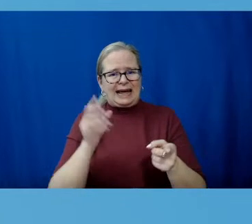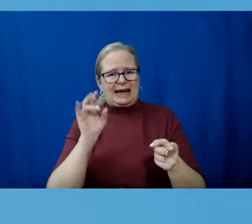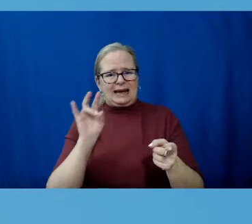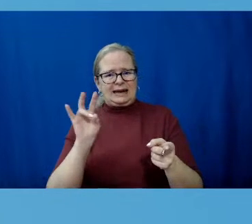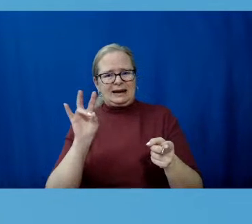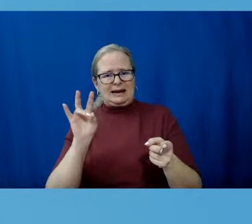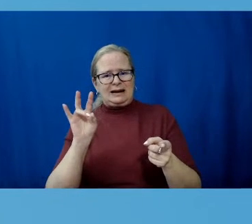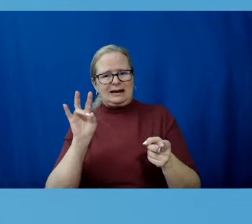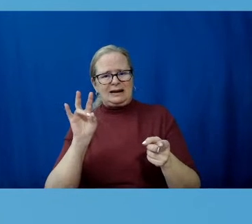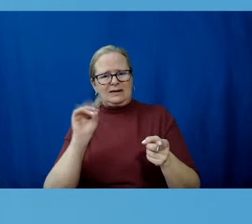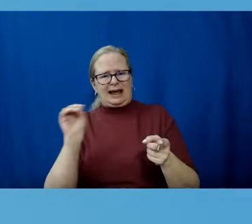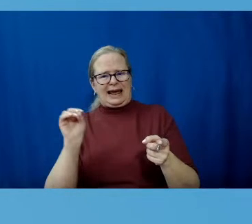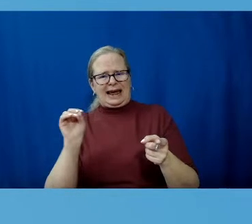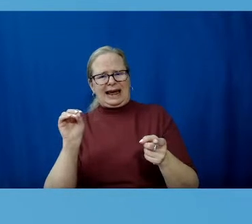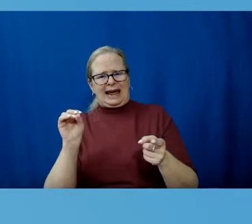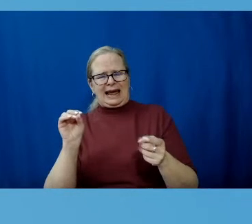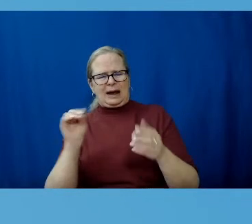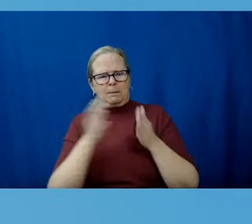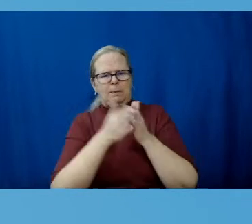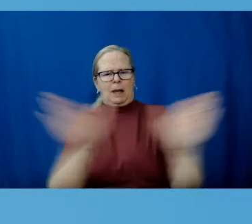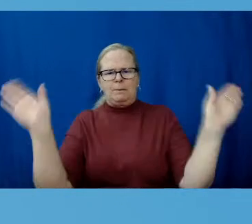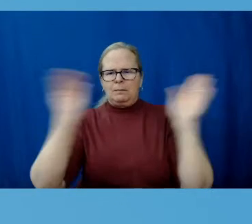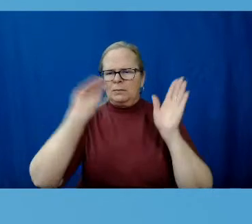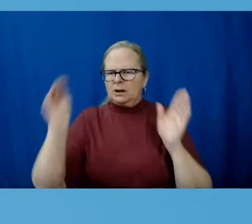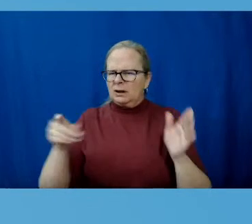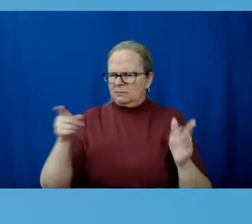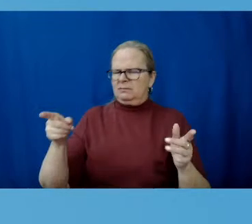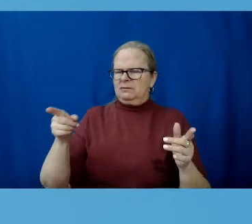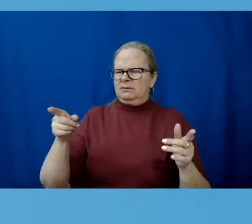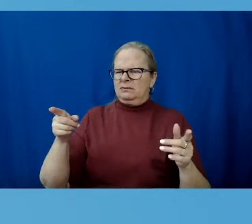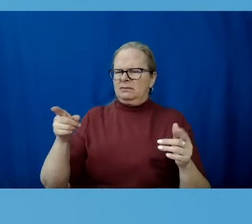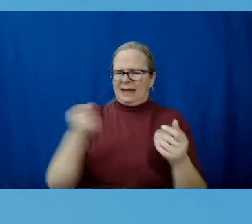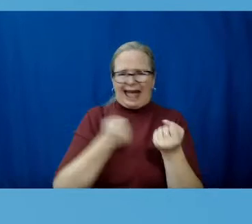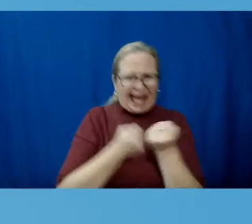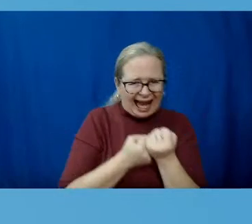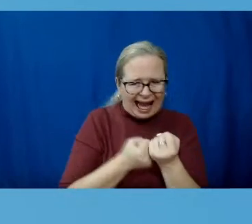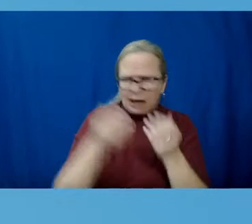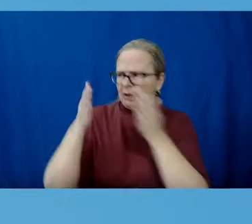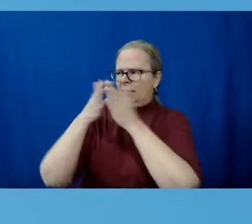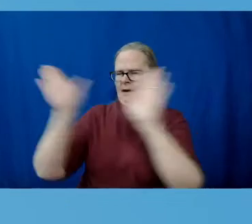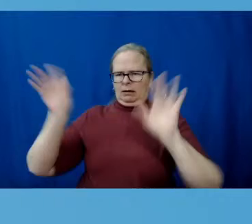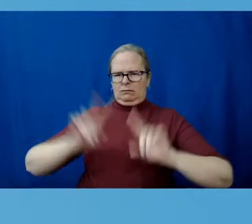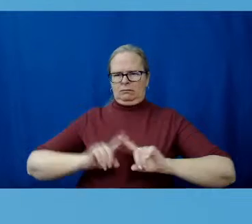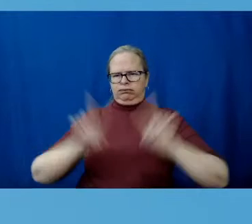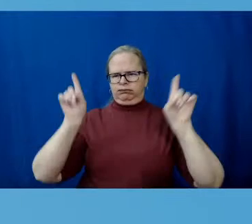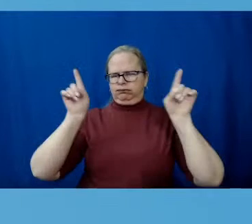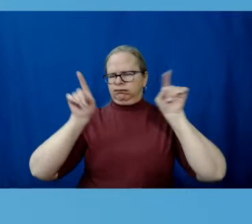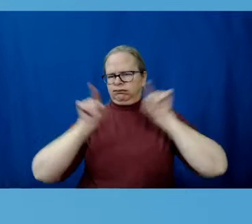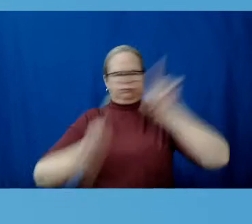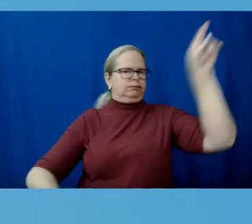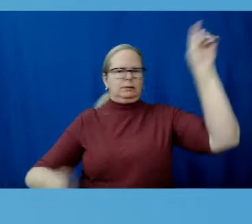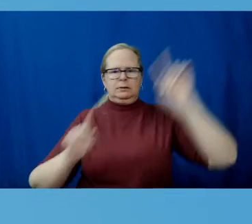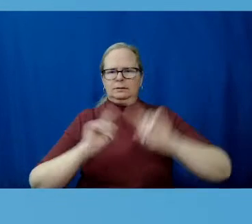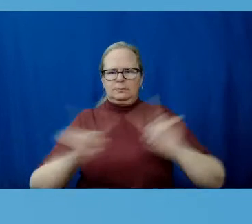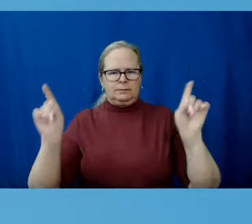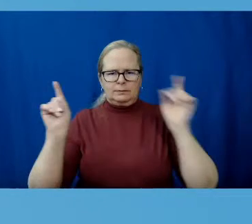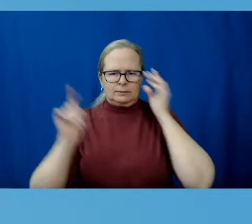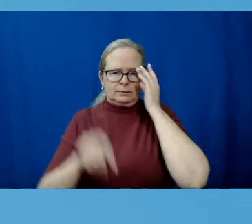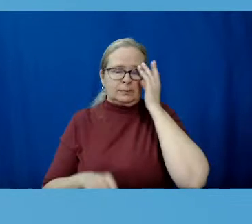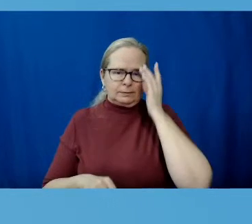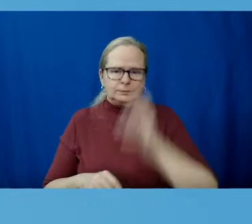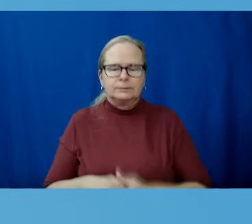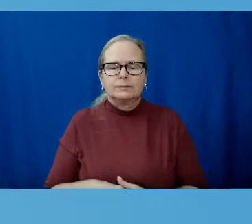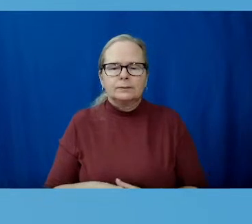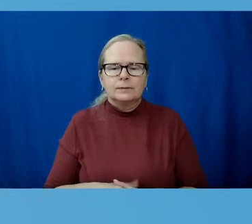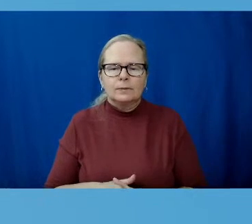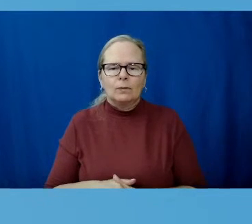public will notice between how they feel towards a premier and how the party is doing. So Kenny's under a lot of pressure. And even if